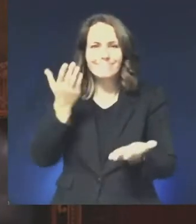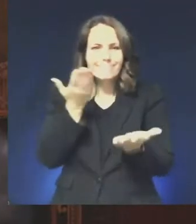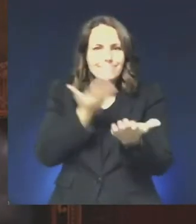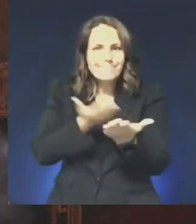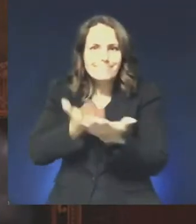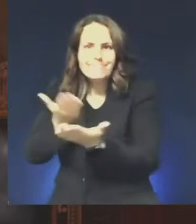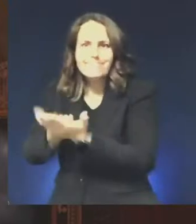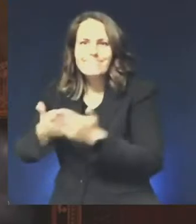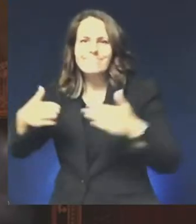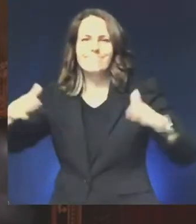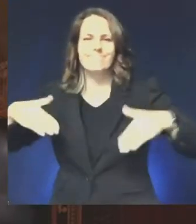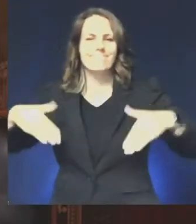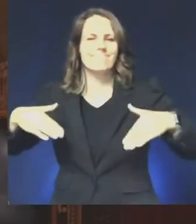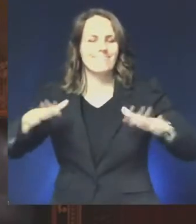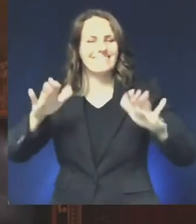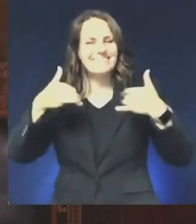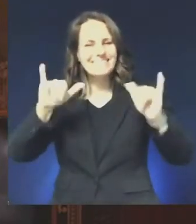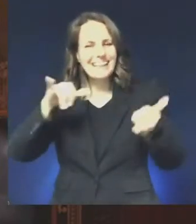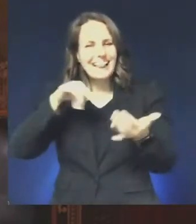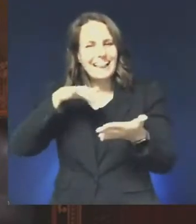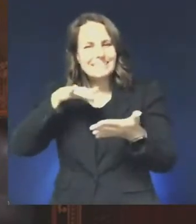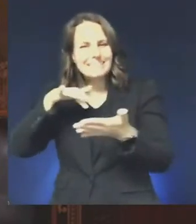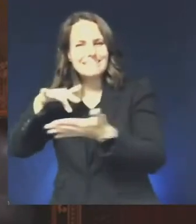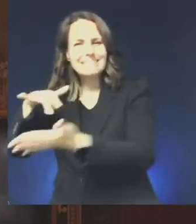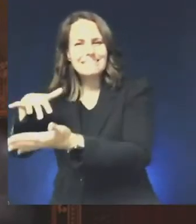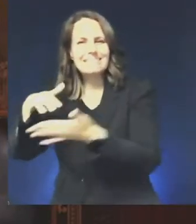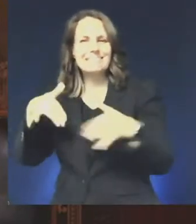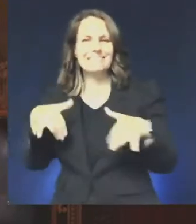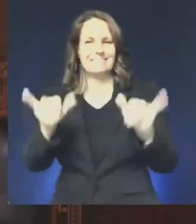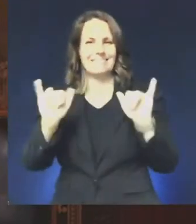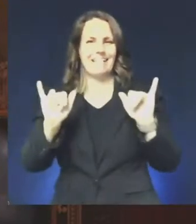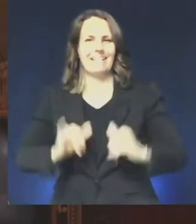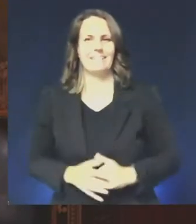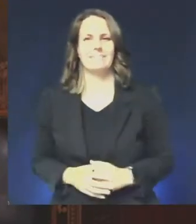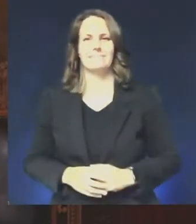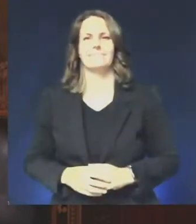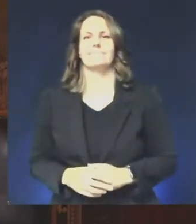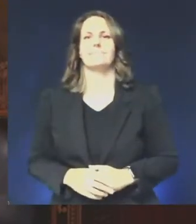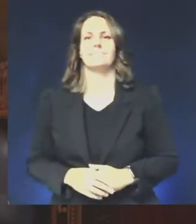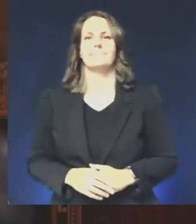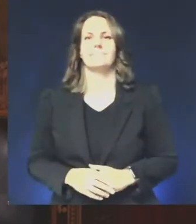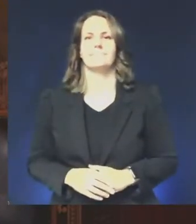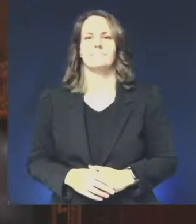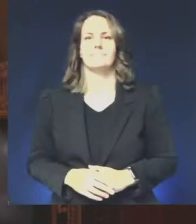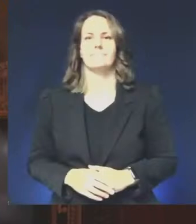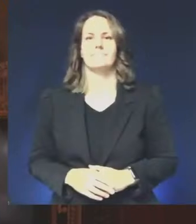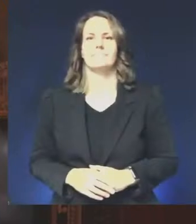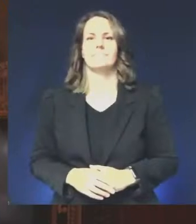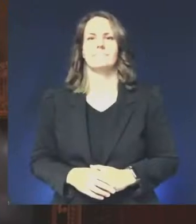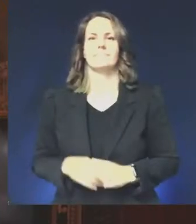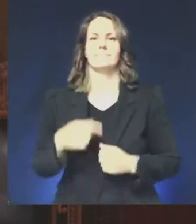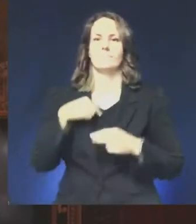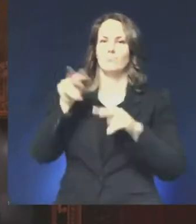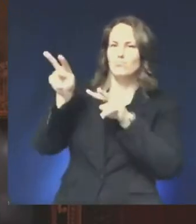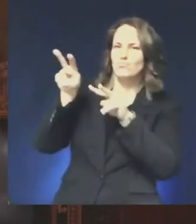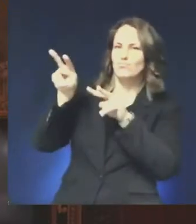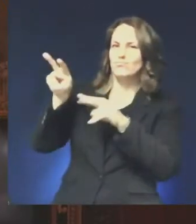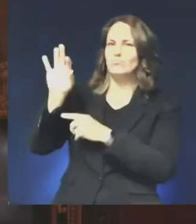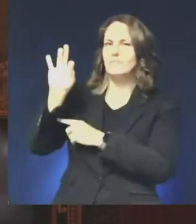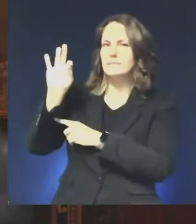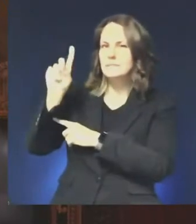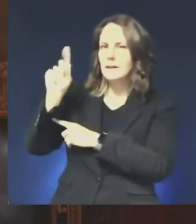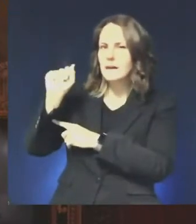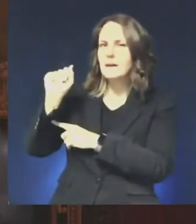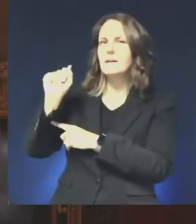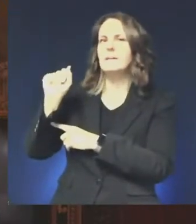recommendations change from the ACIP and the FDA, it is not a recommendation. In fact, it's not appropriate for people